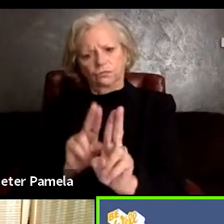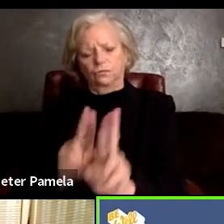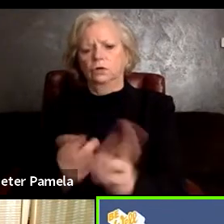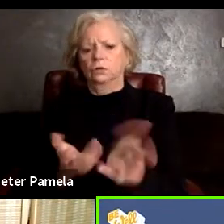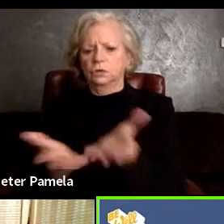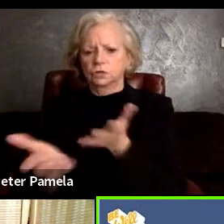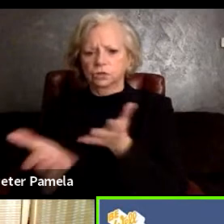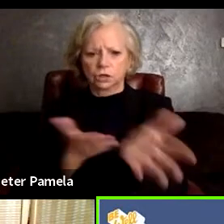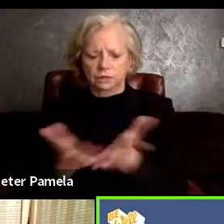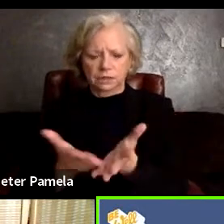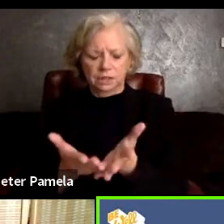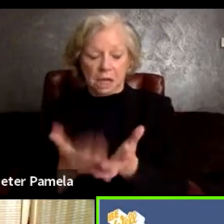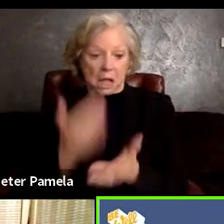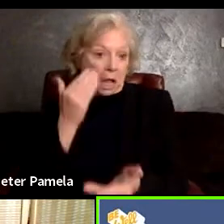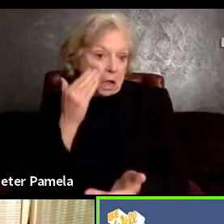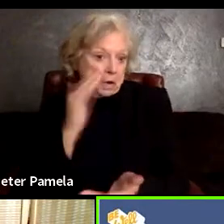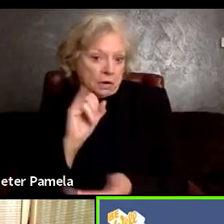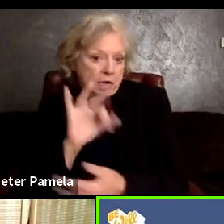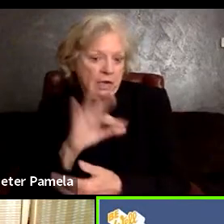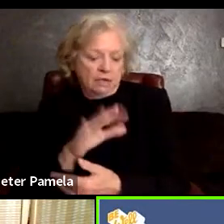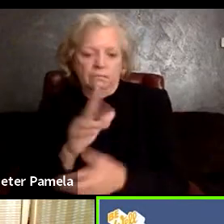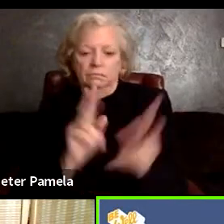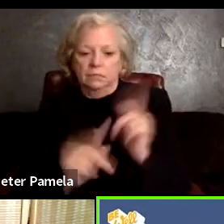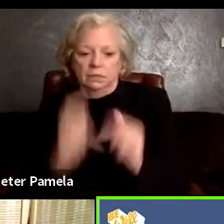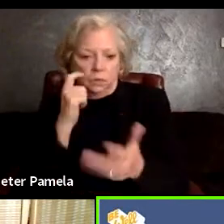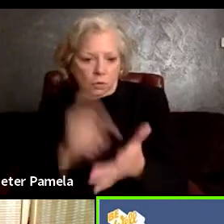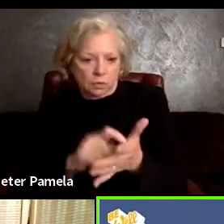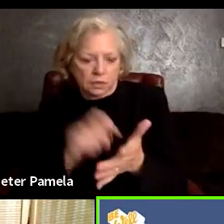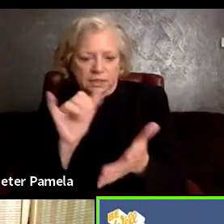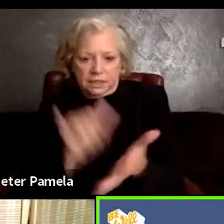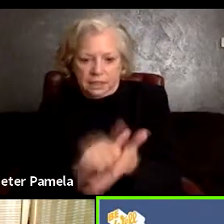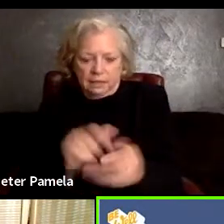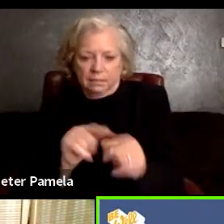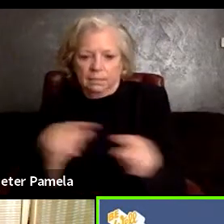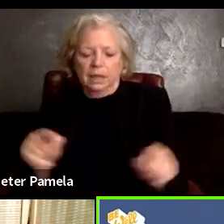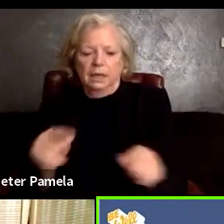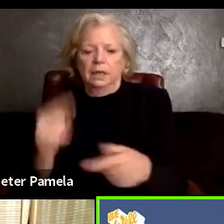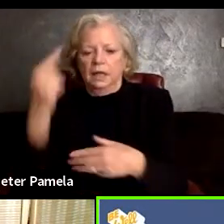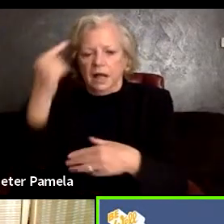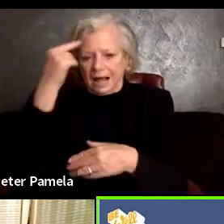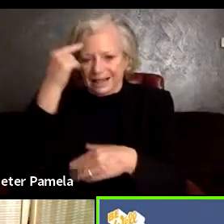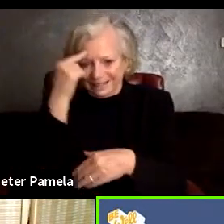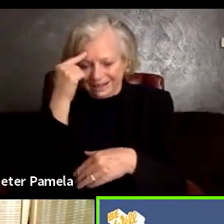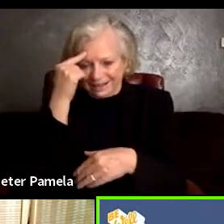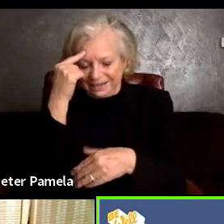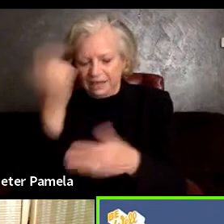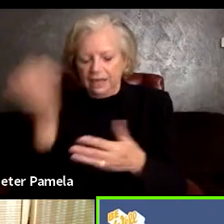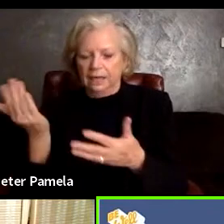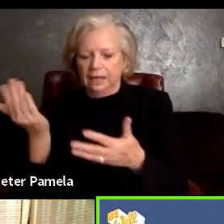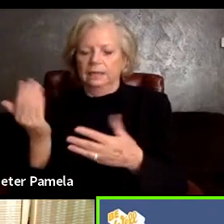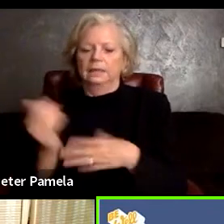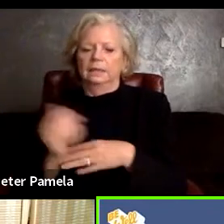don't know if everybody saw that or not, but I think again,